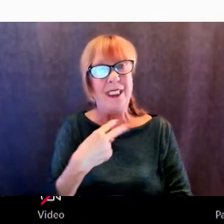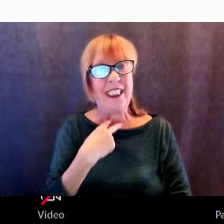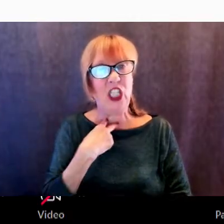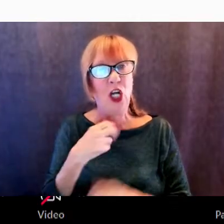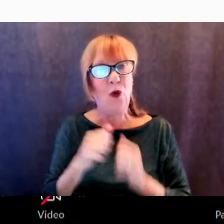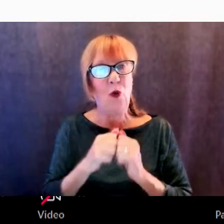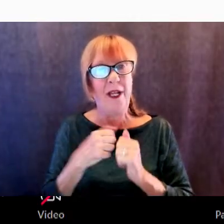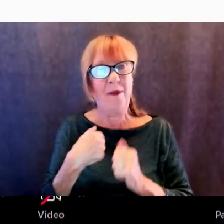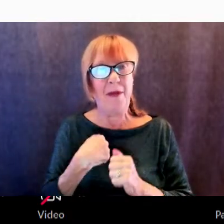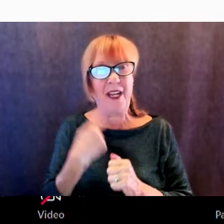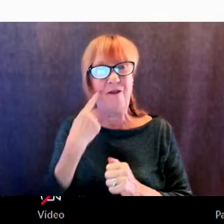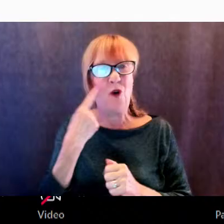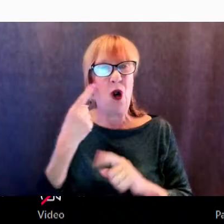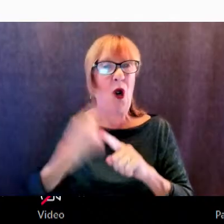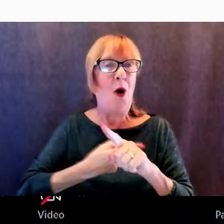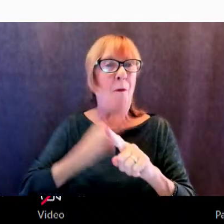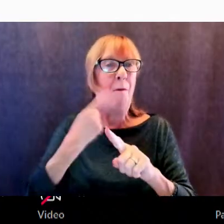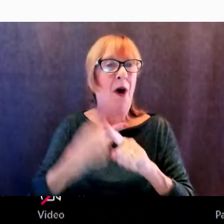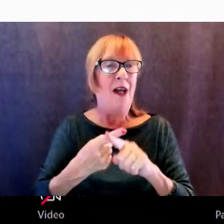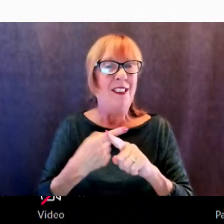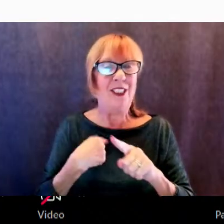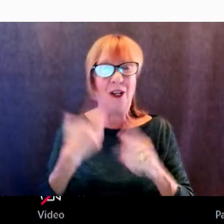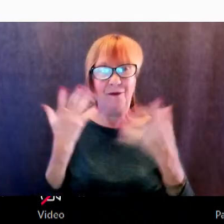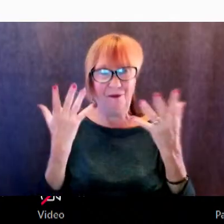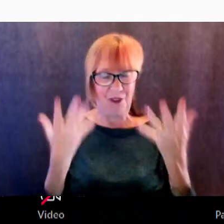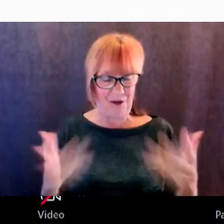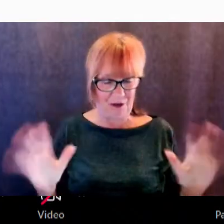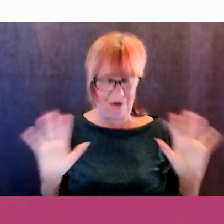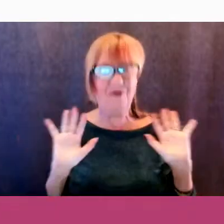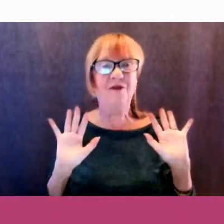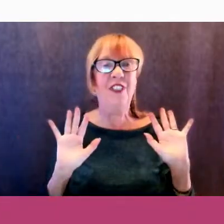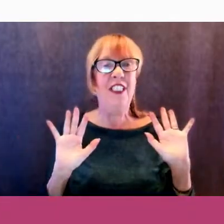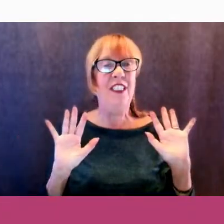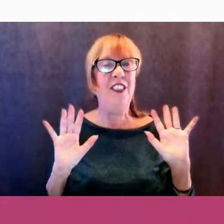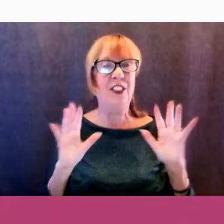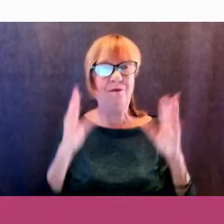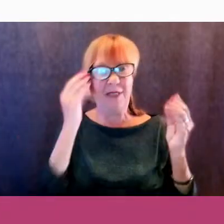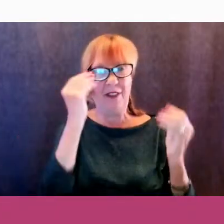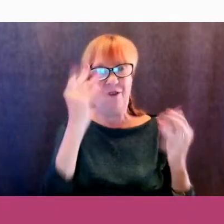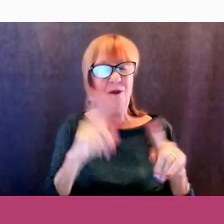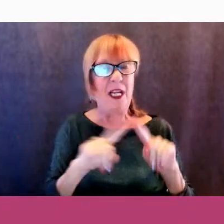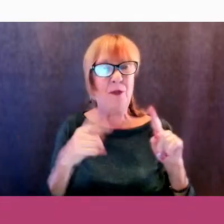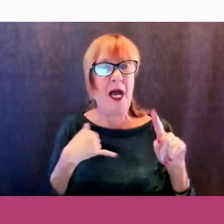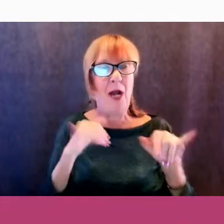So, that concludes my brief, and I will stay on the line for Q&A.